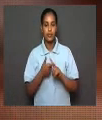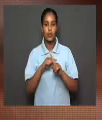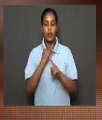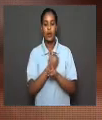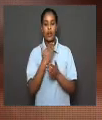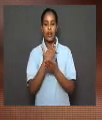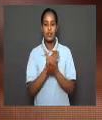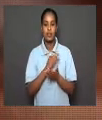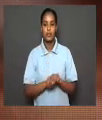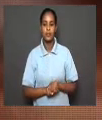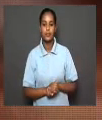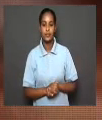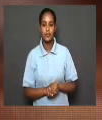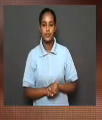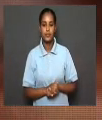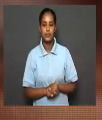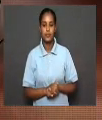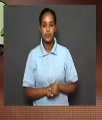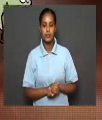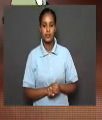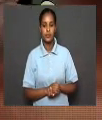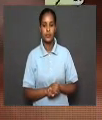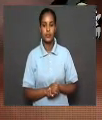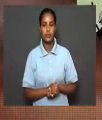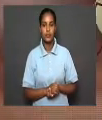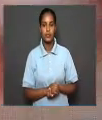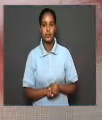Let's get back to our lesson.